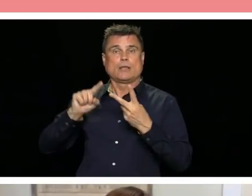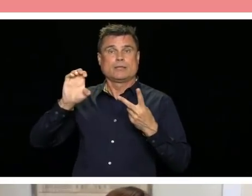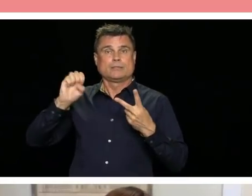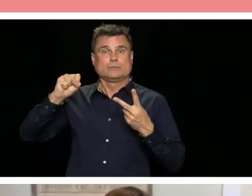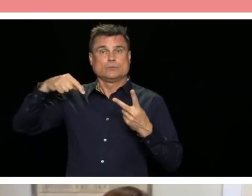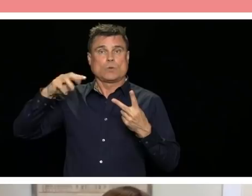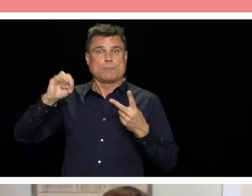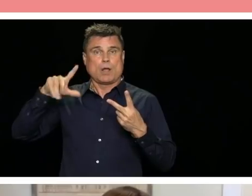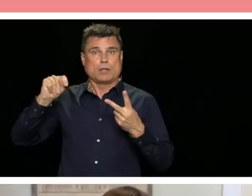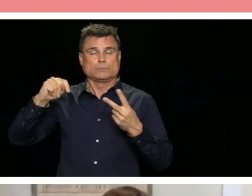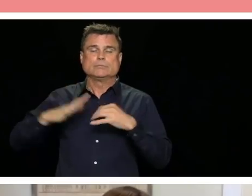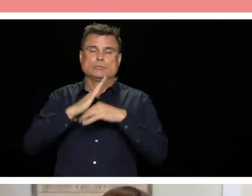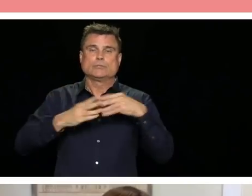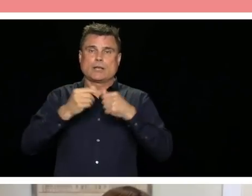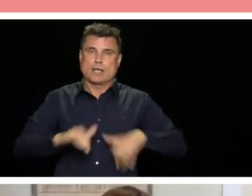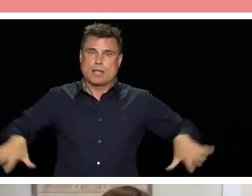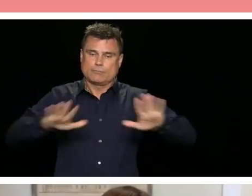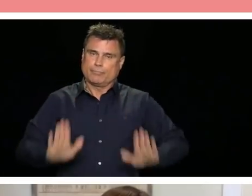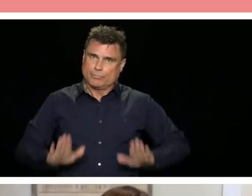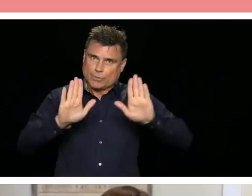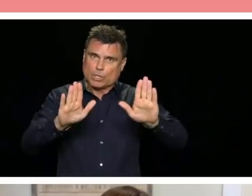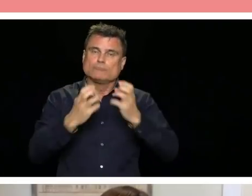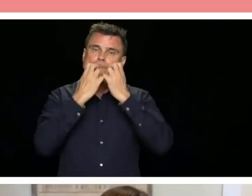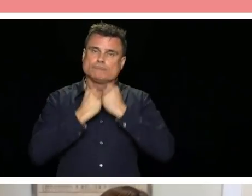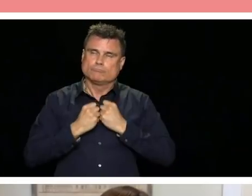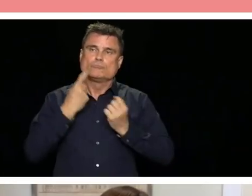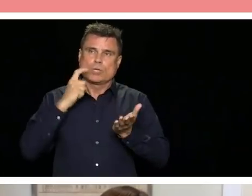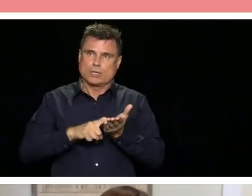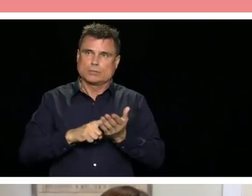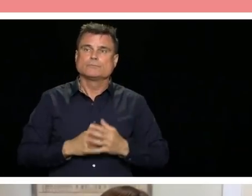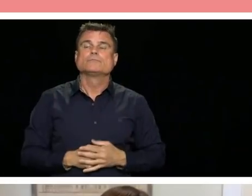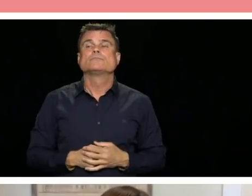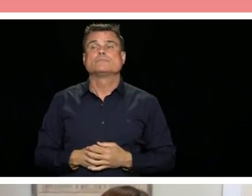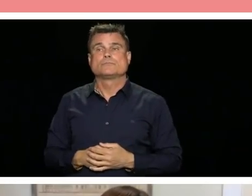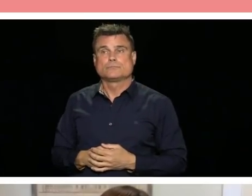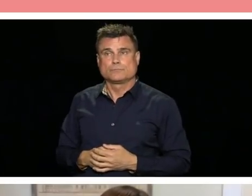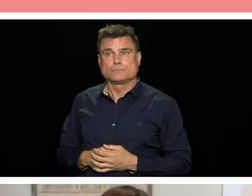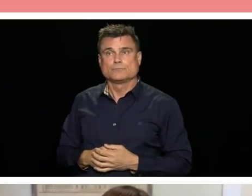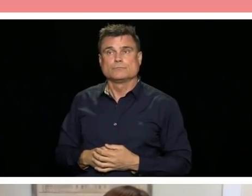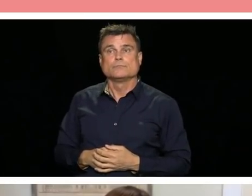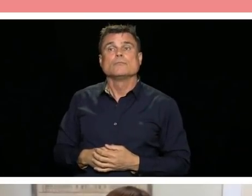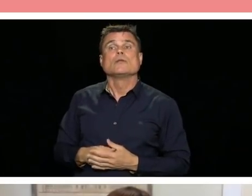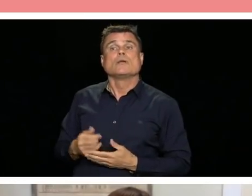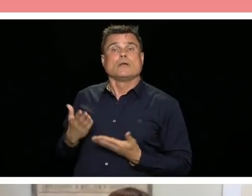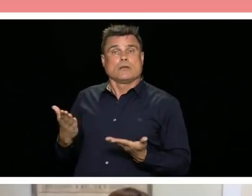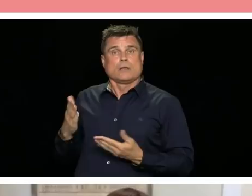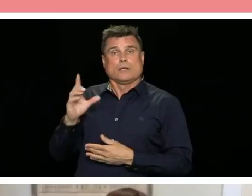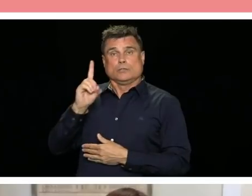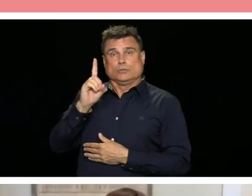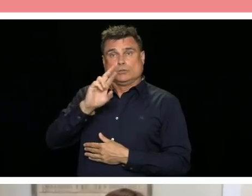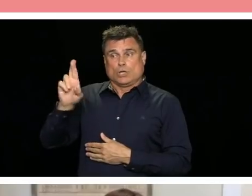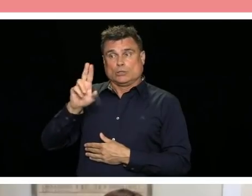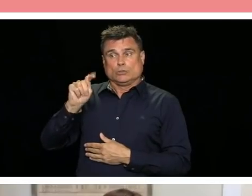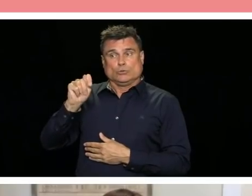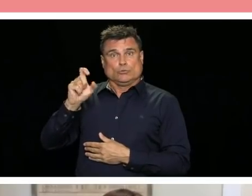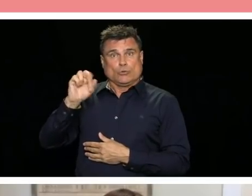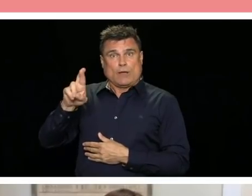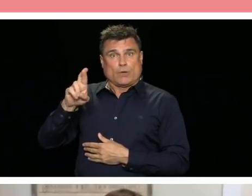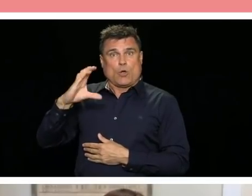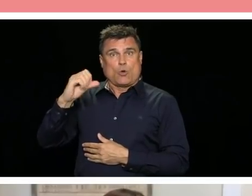am the medical lead advisor to the COVID response and work in the Office of the Provincial Health Officer with Dr. Bonnie